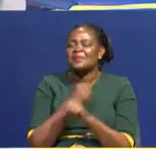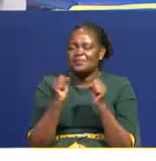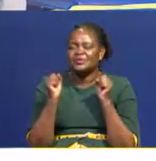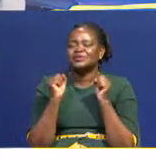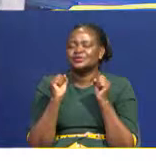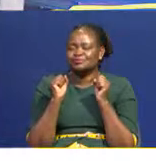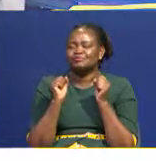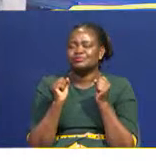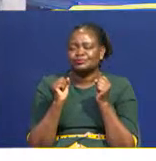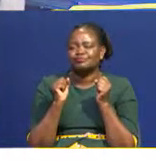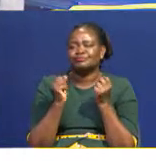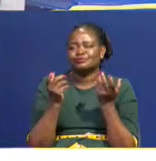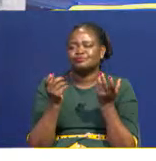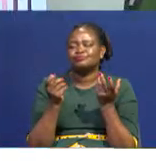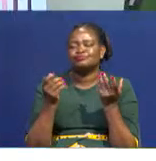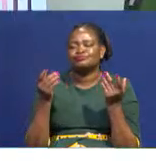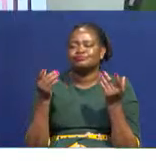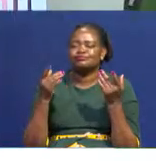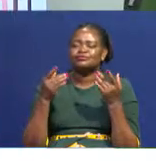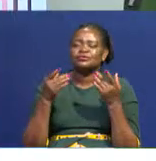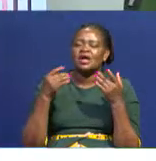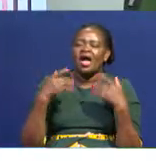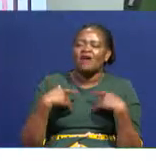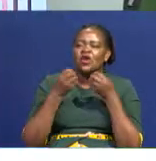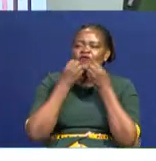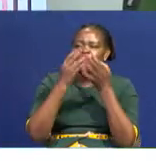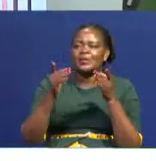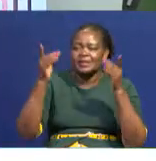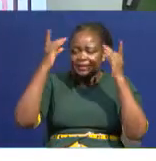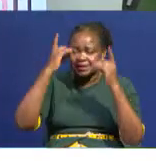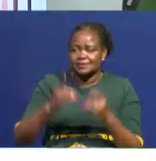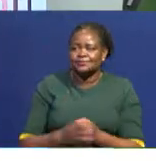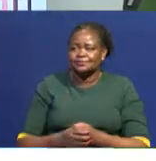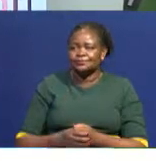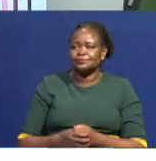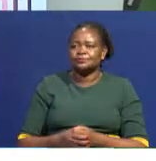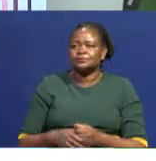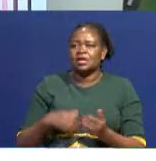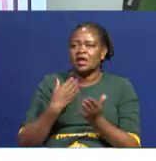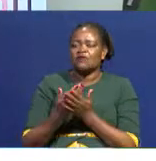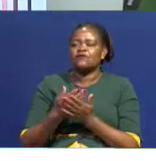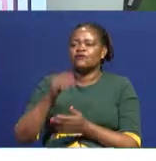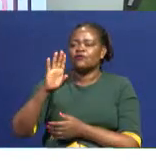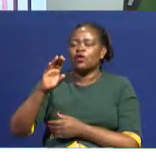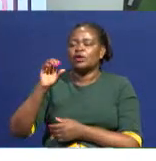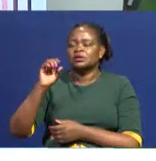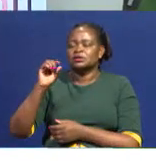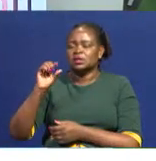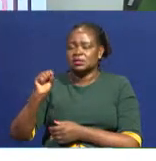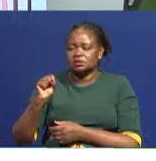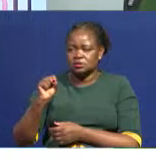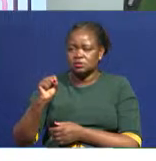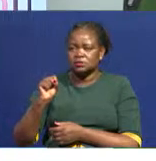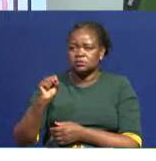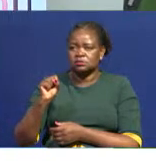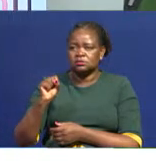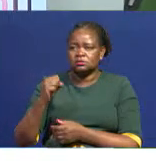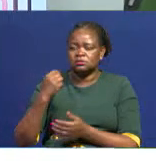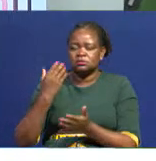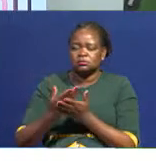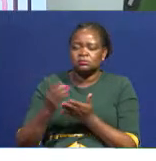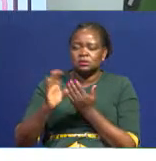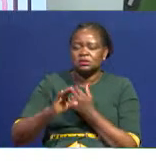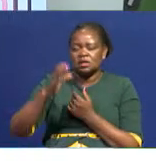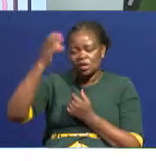in terms of making informed decisions. The arrival of the 4 SGS, the ship-to-shore country in Lamu, which